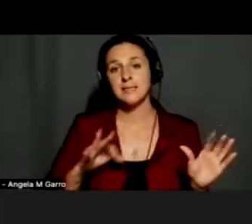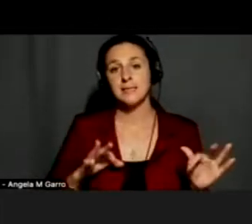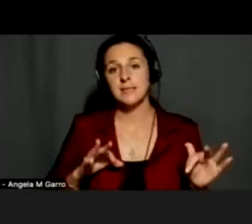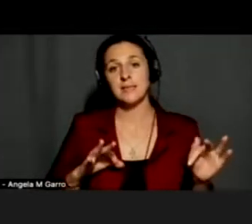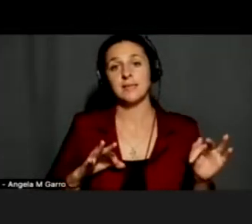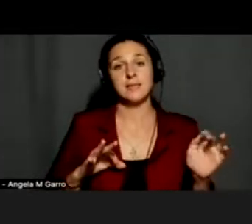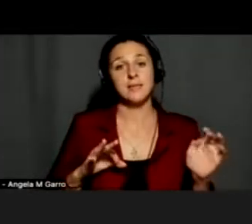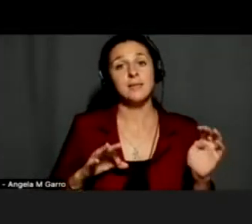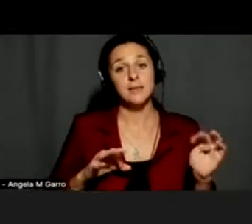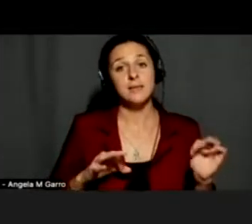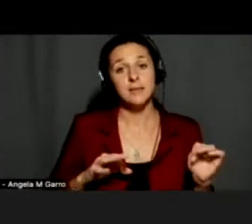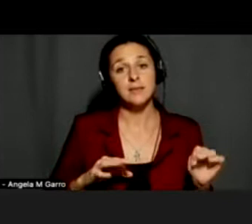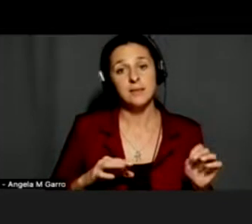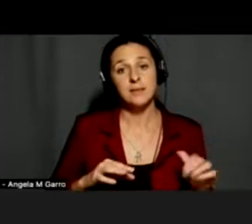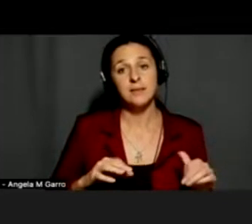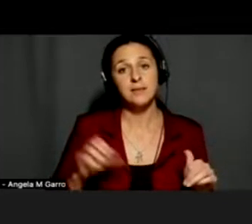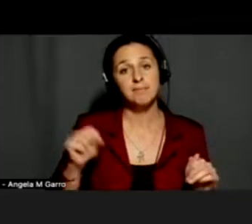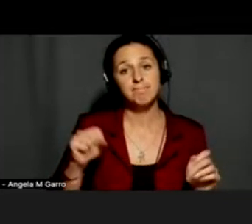Yeah, it's